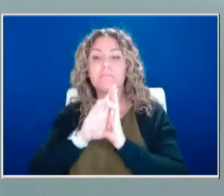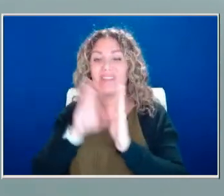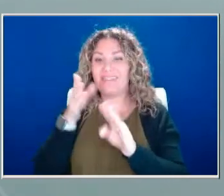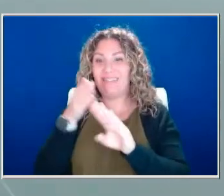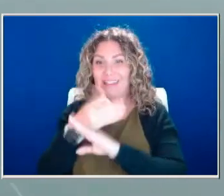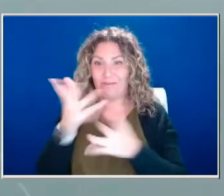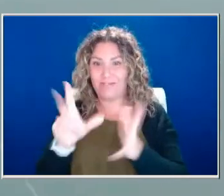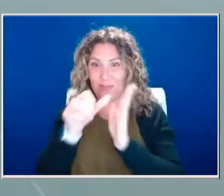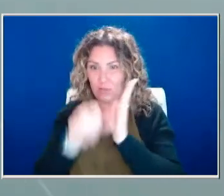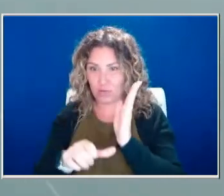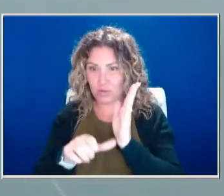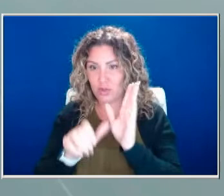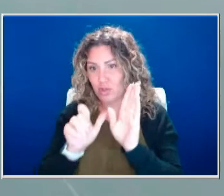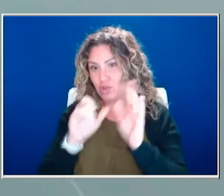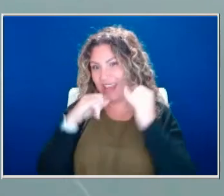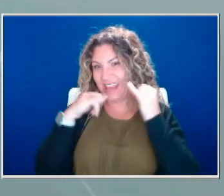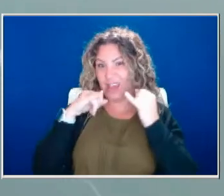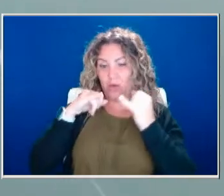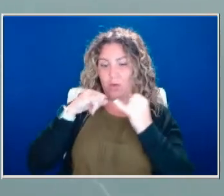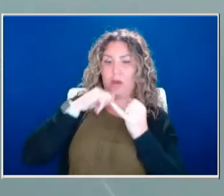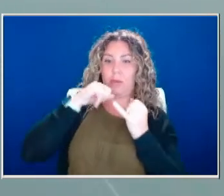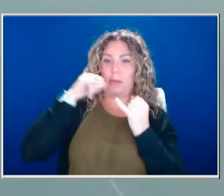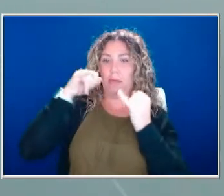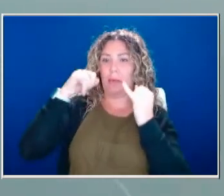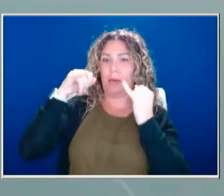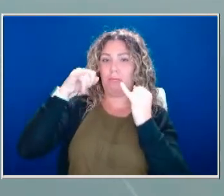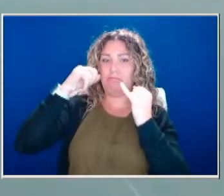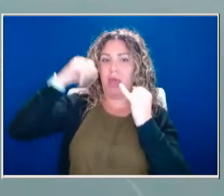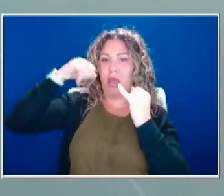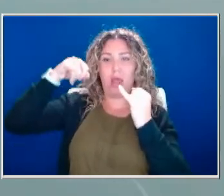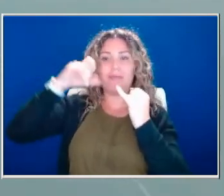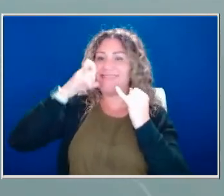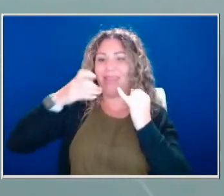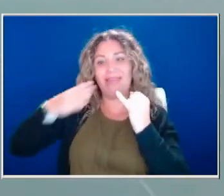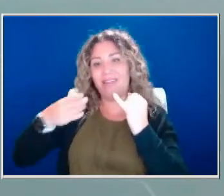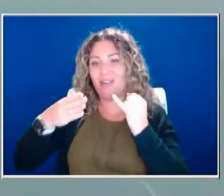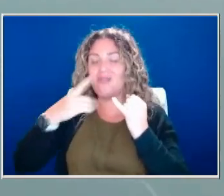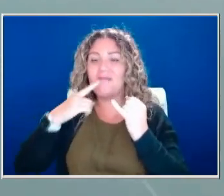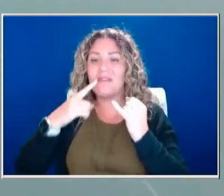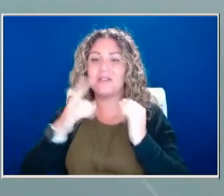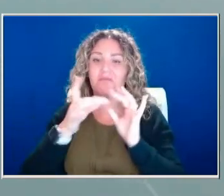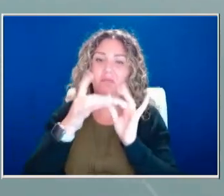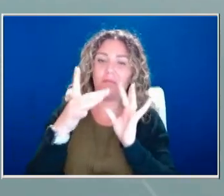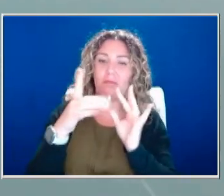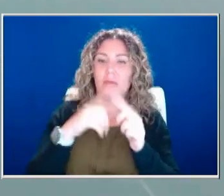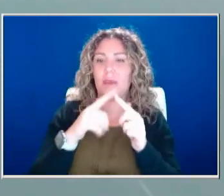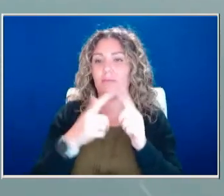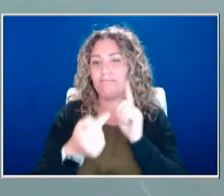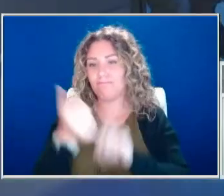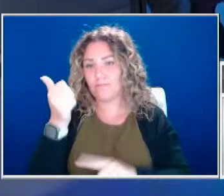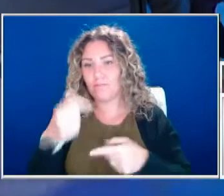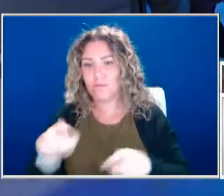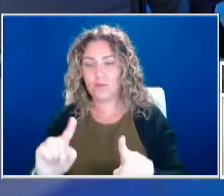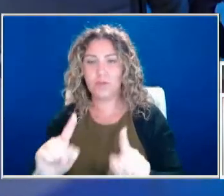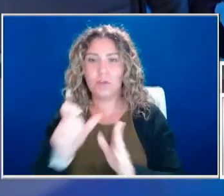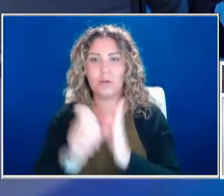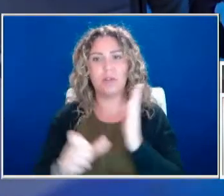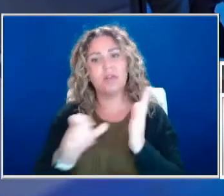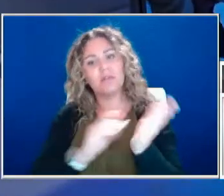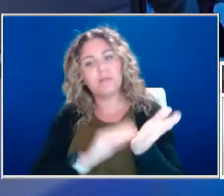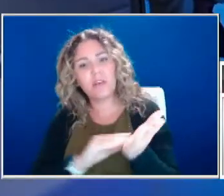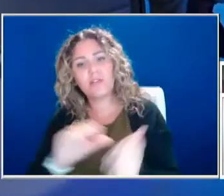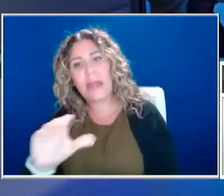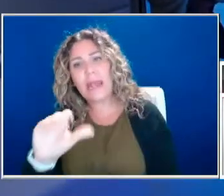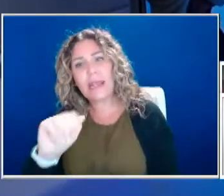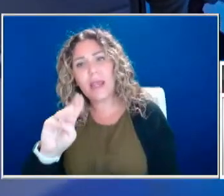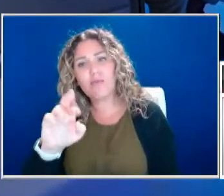surgery, you don't see that tangle there anymore. And so that's what we ended up disconnecting and taking out at surgery. Dr. Camerata, what causes AVM? I don't